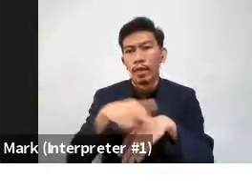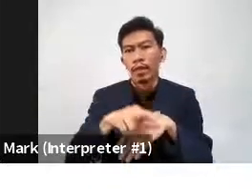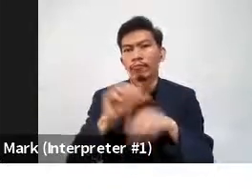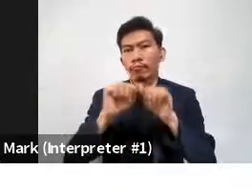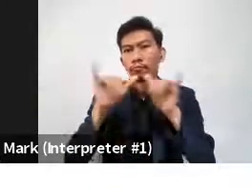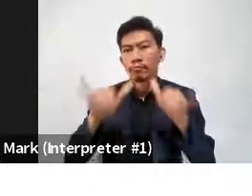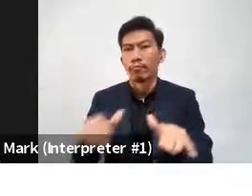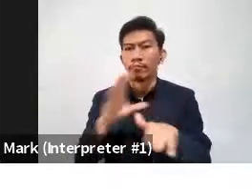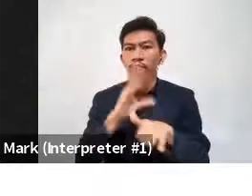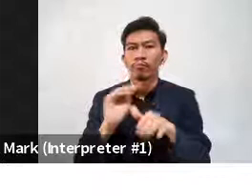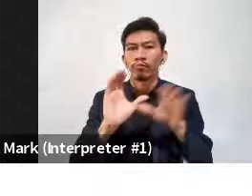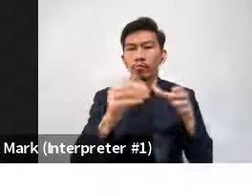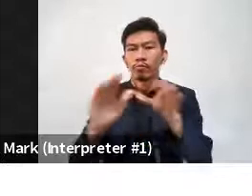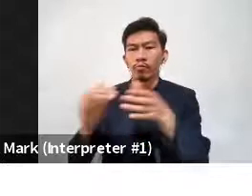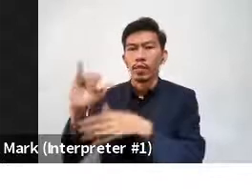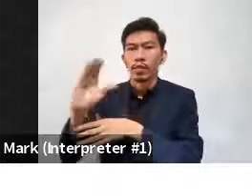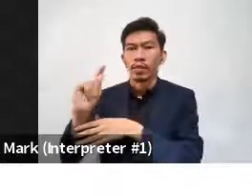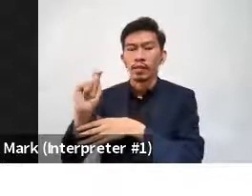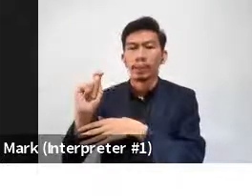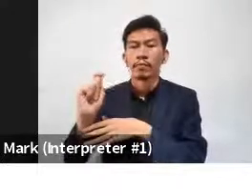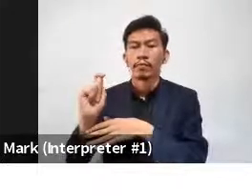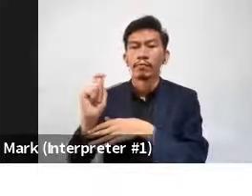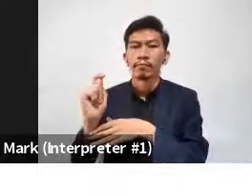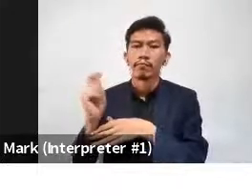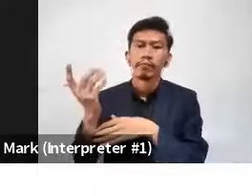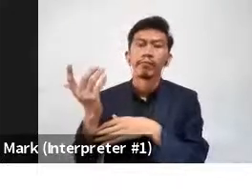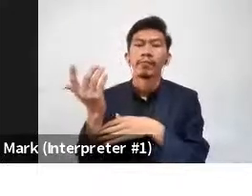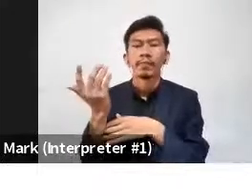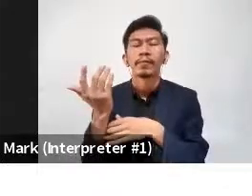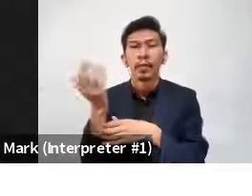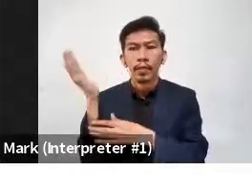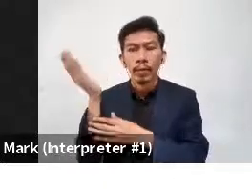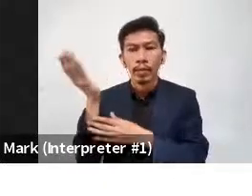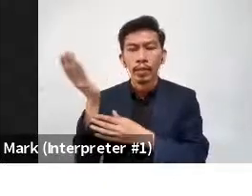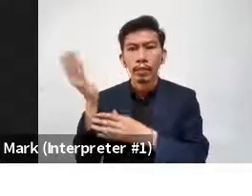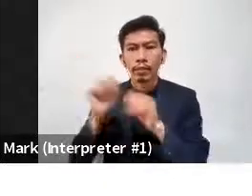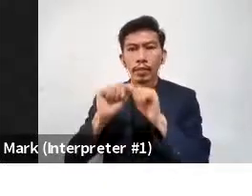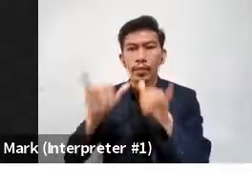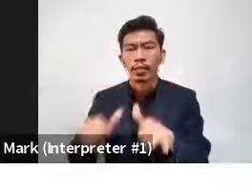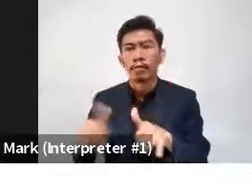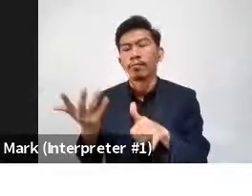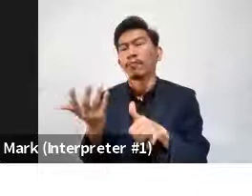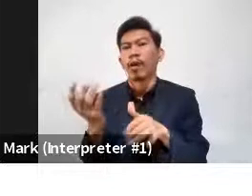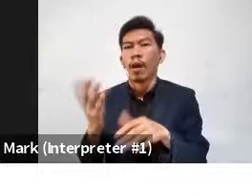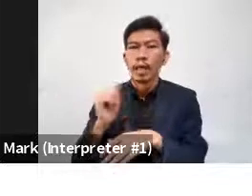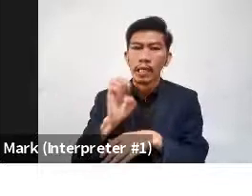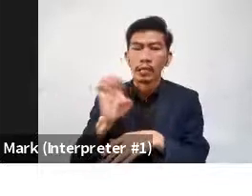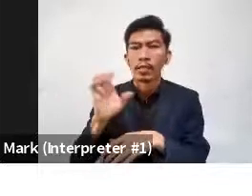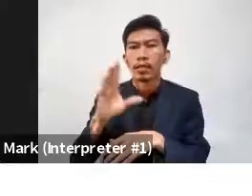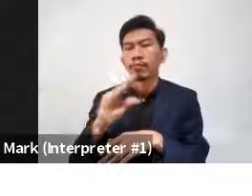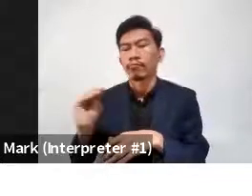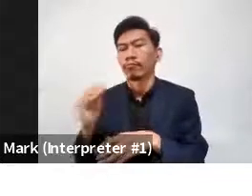ICT. So we've realized that in our reporting systems of cases and mortality and recovery, right?